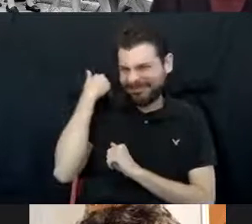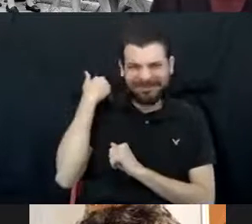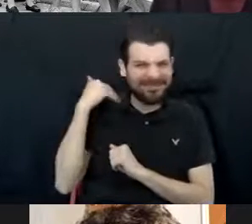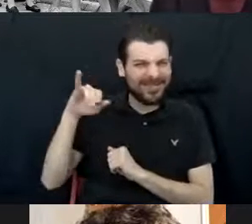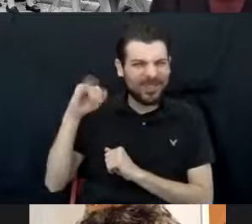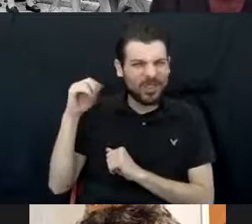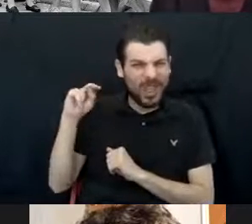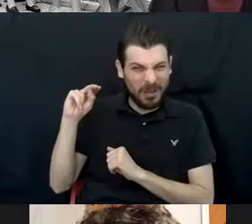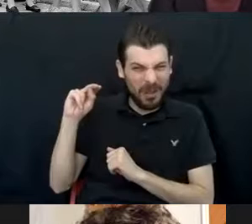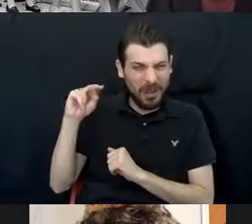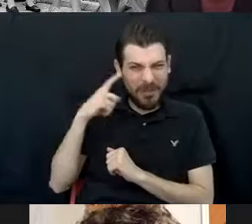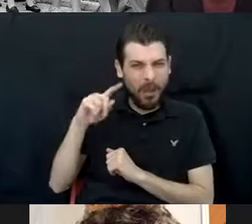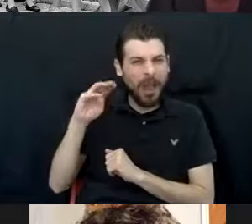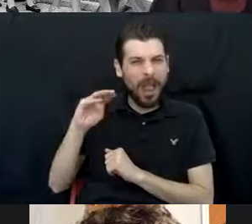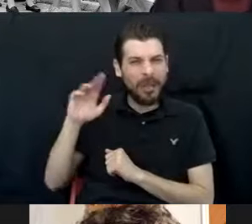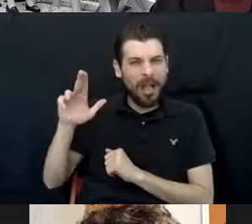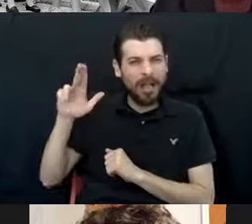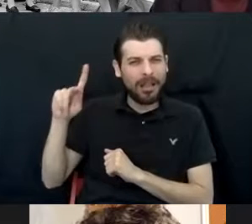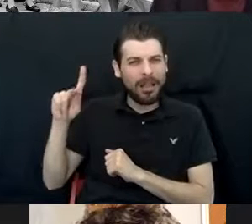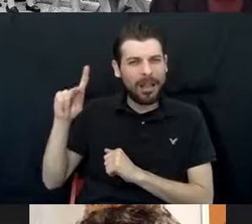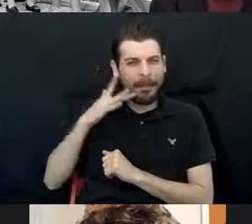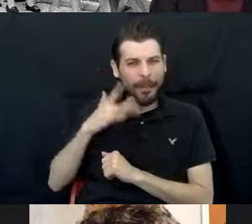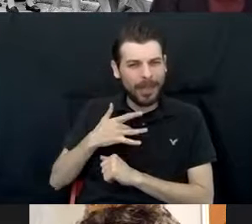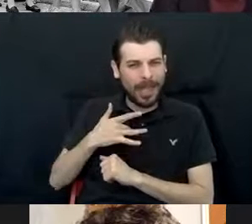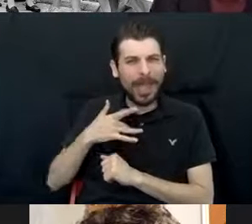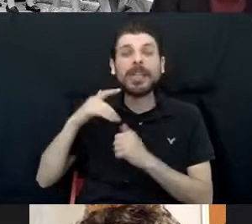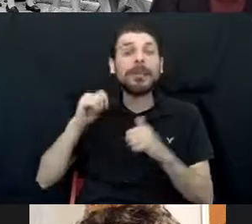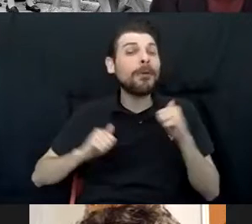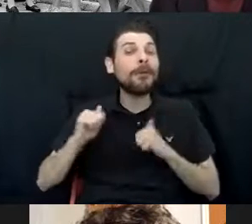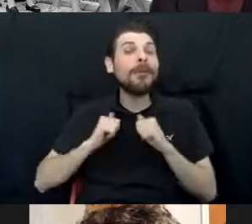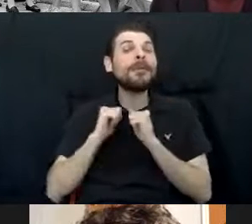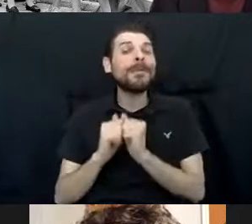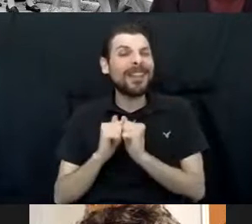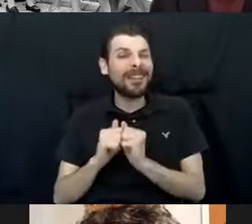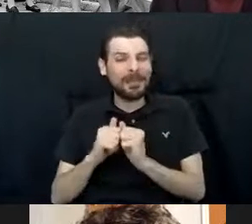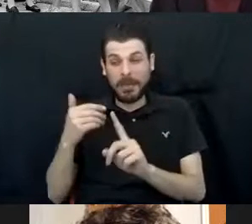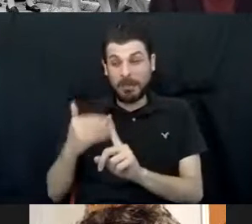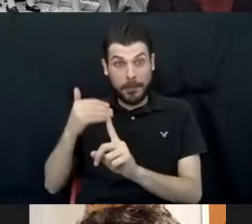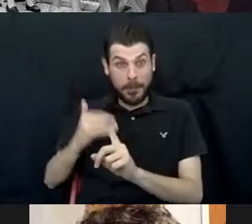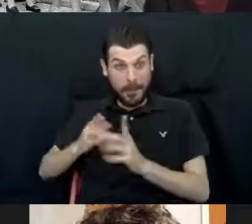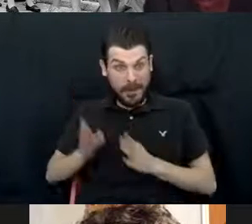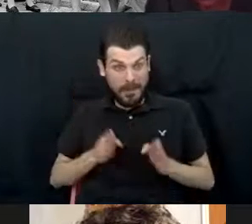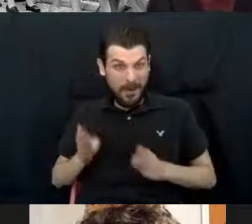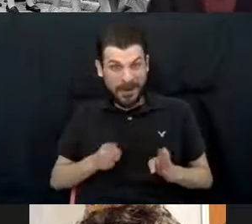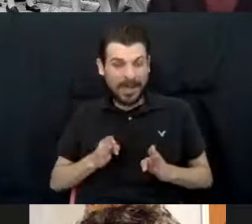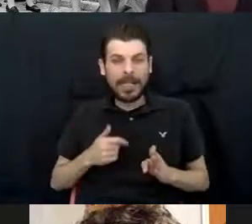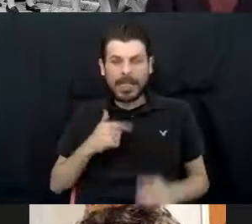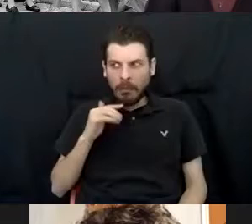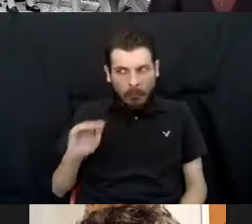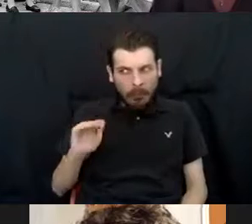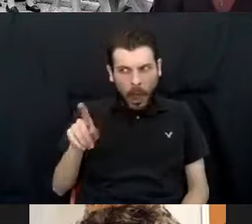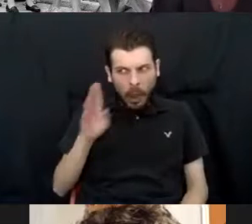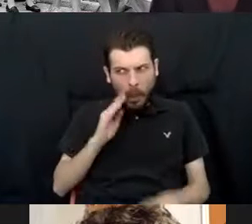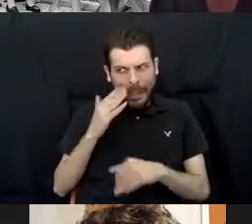King's birthday. And she was able to perform with you. And I remember when we were organizing everything, I was like, you know, you're going to be singing with